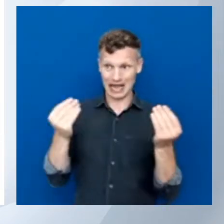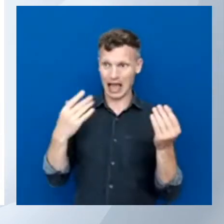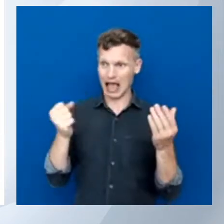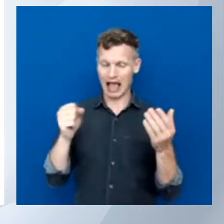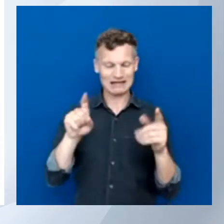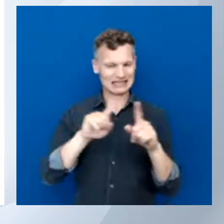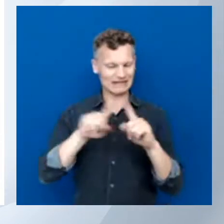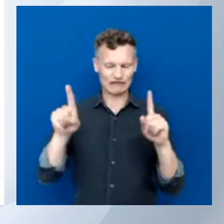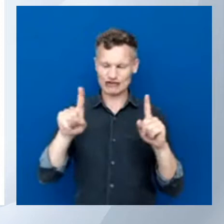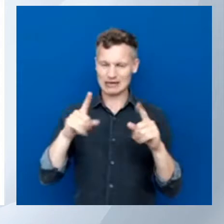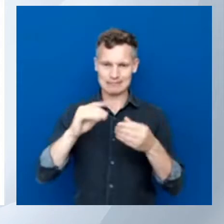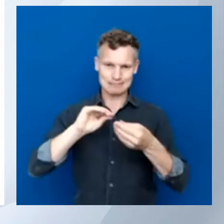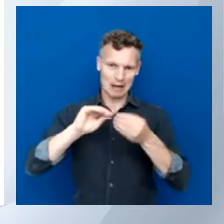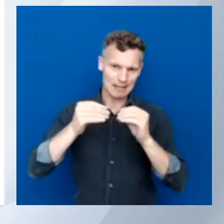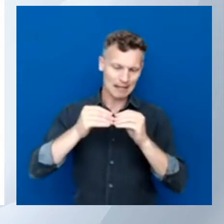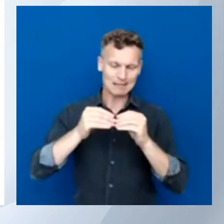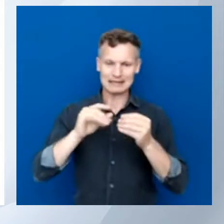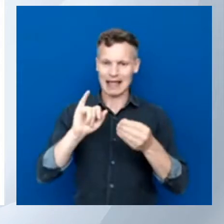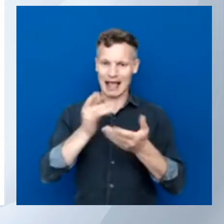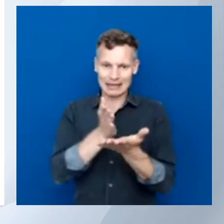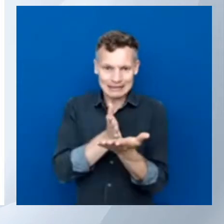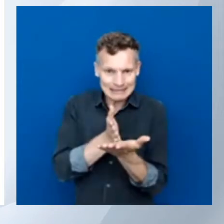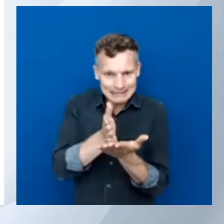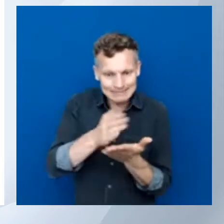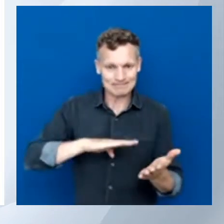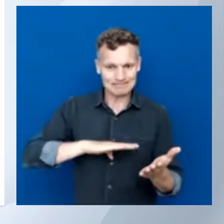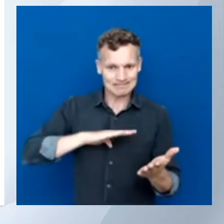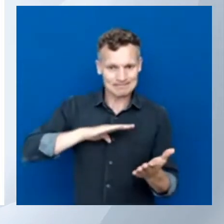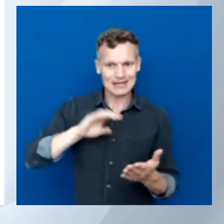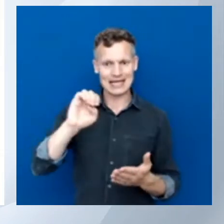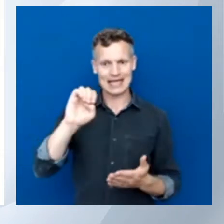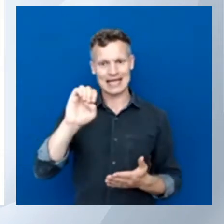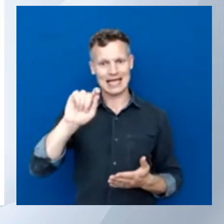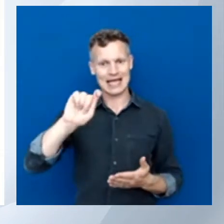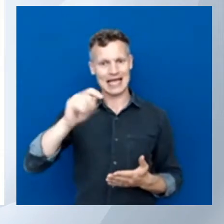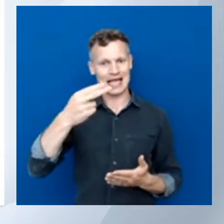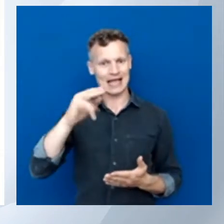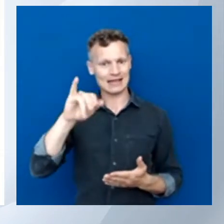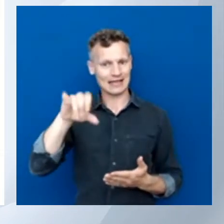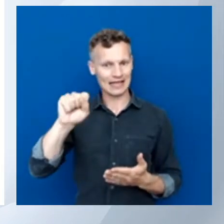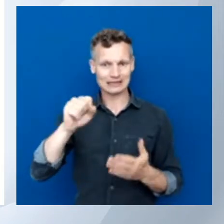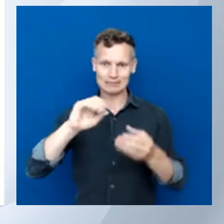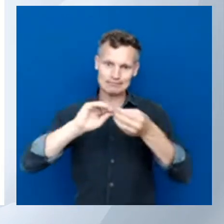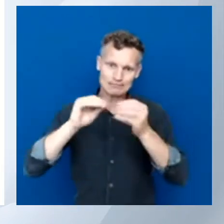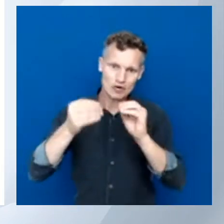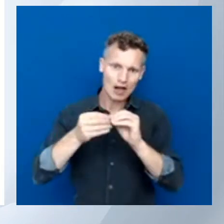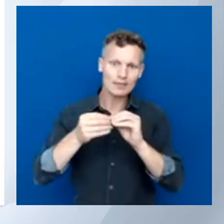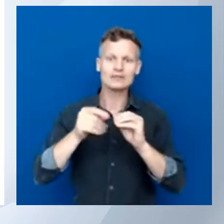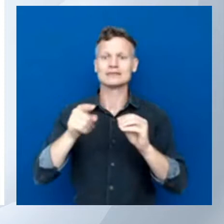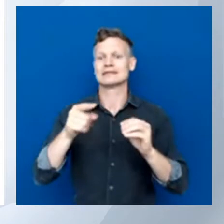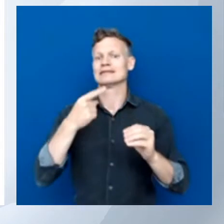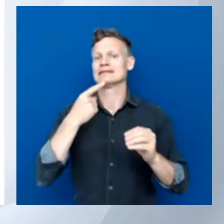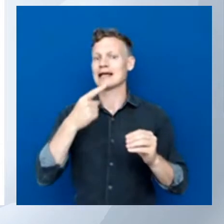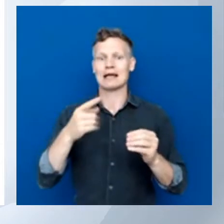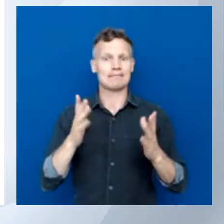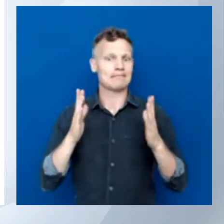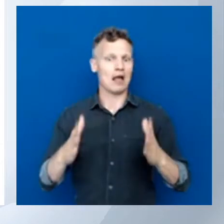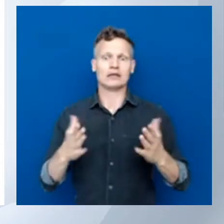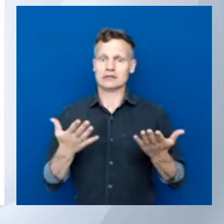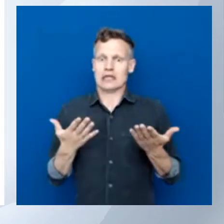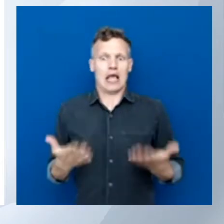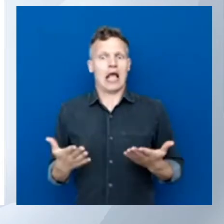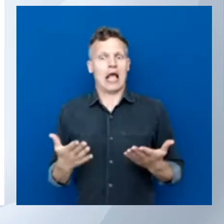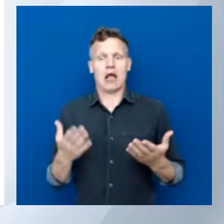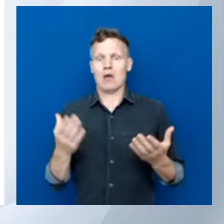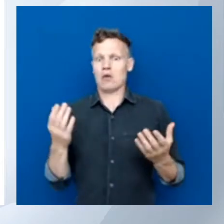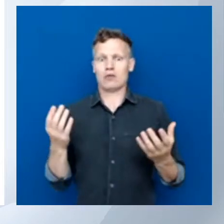executives cited reasons including the pressure to urgently implement AI, the failure to consider ethics when constructing